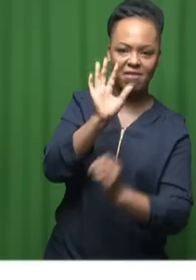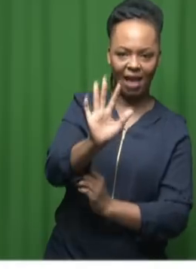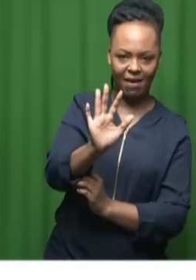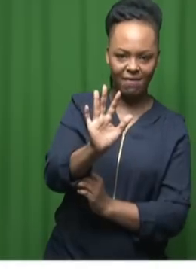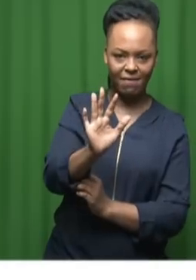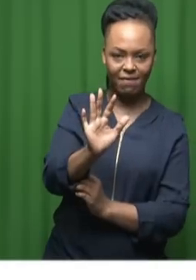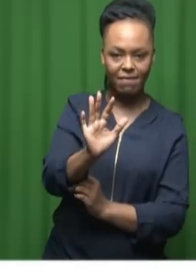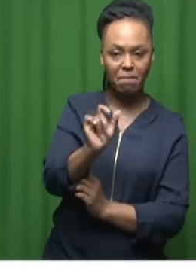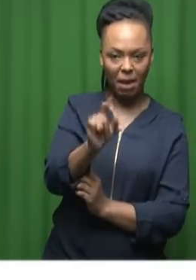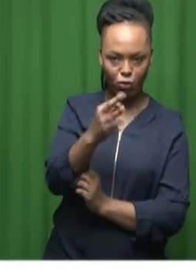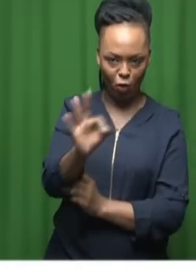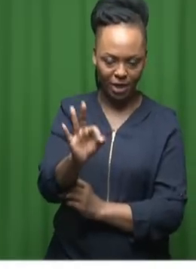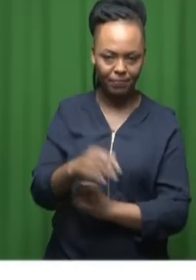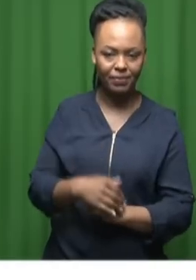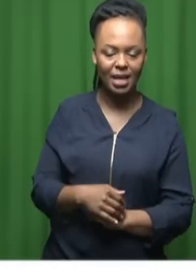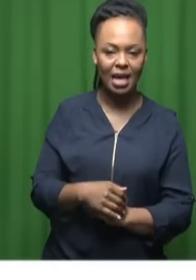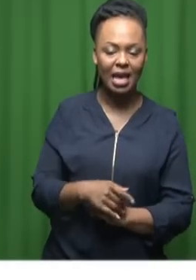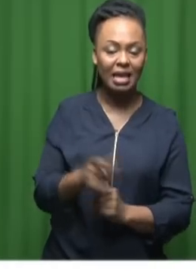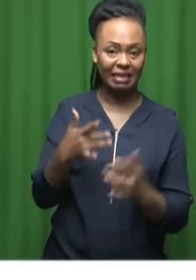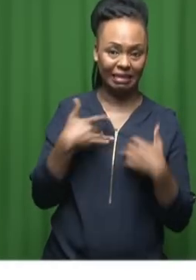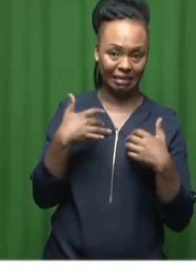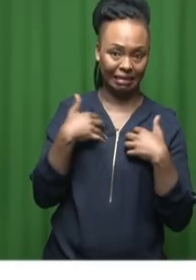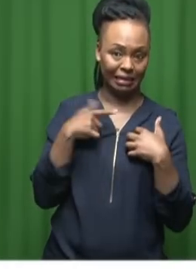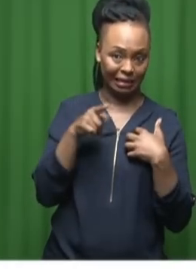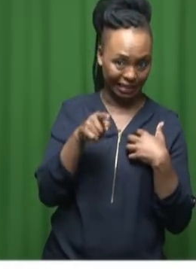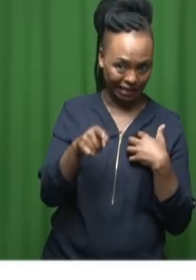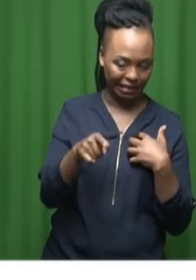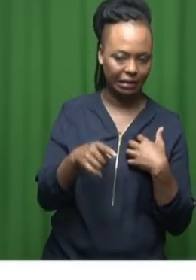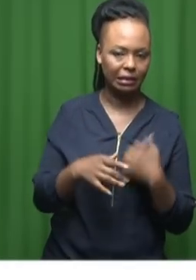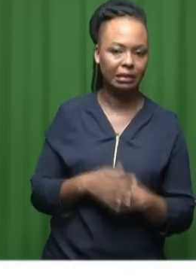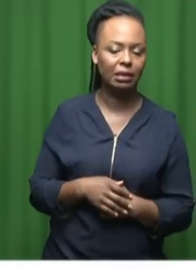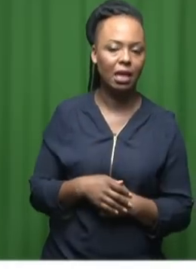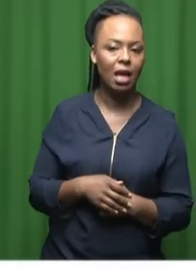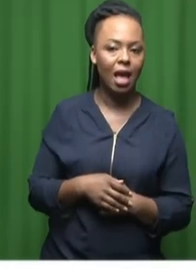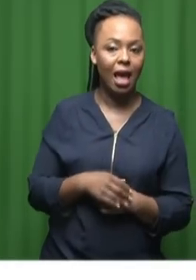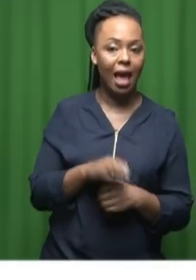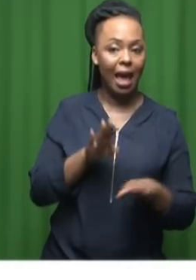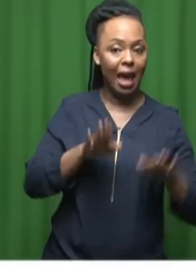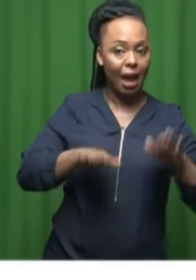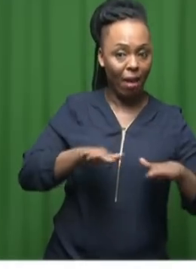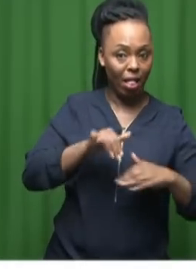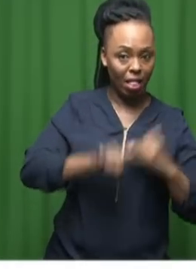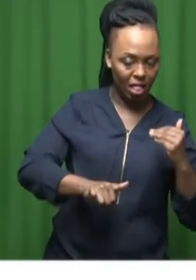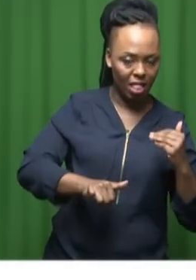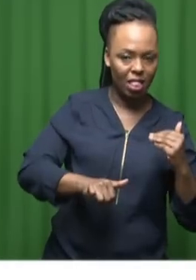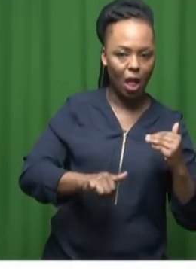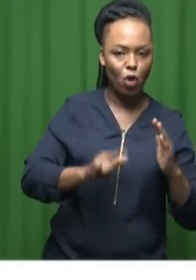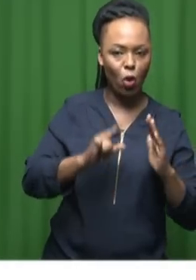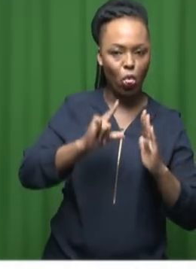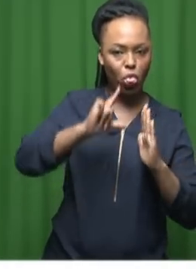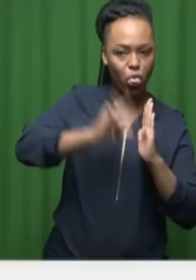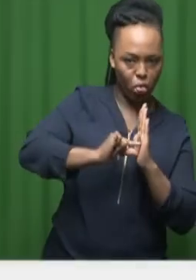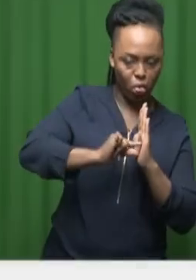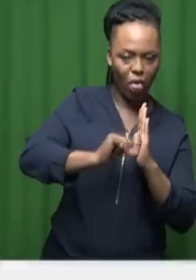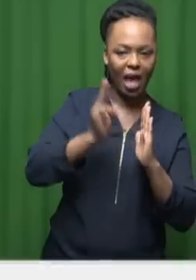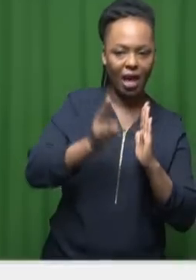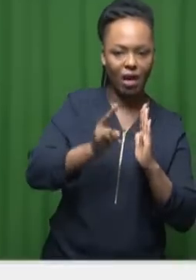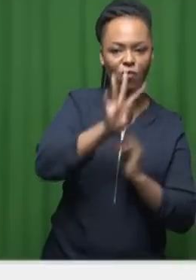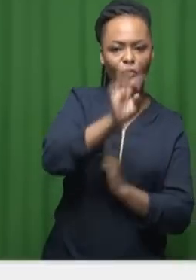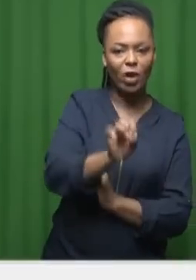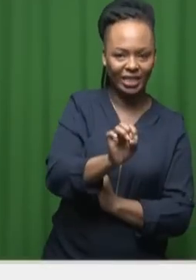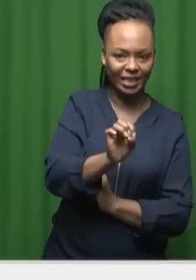correct. Here's the scary bit, though, is in April, it's already dropped to